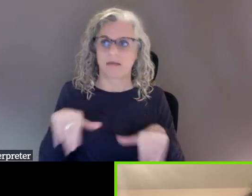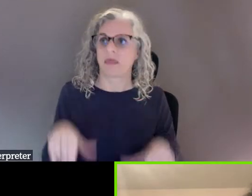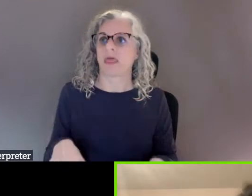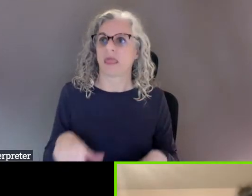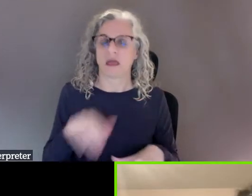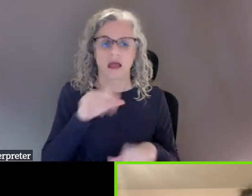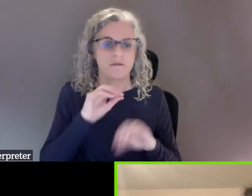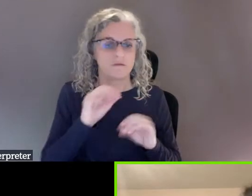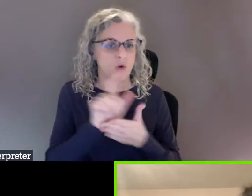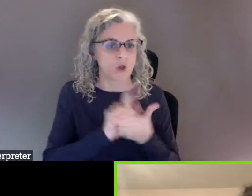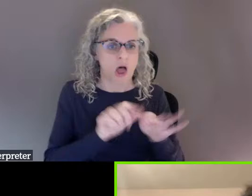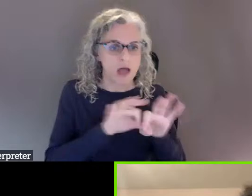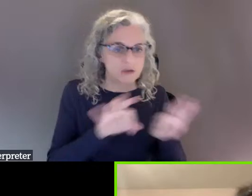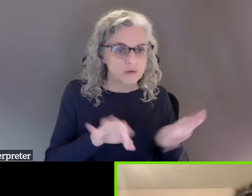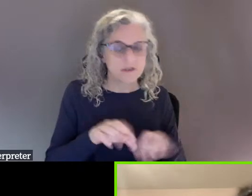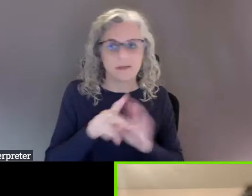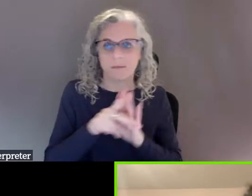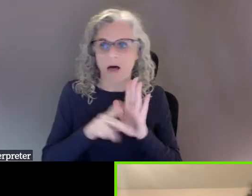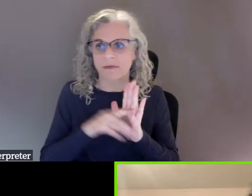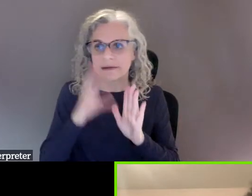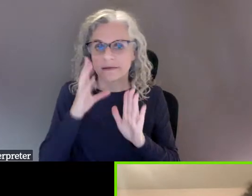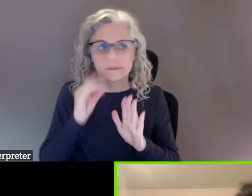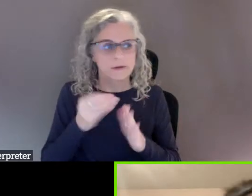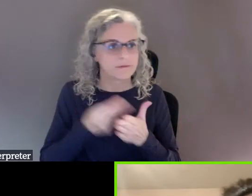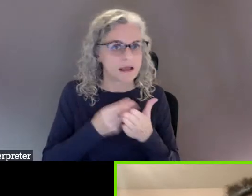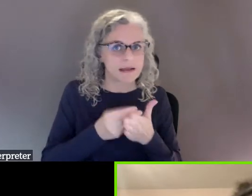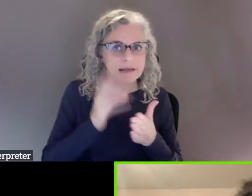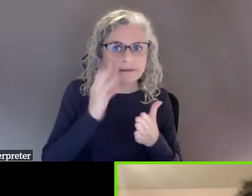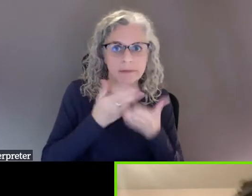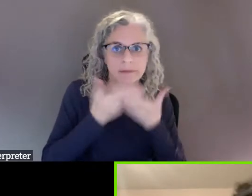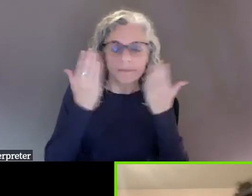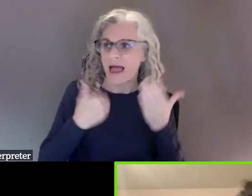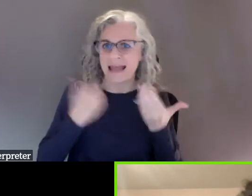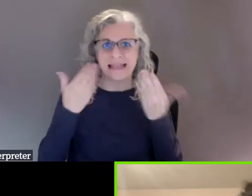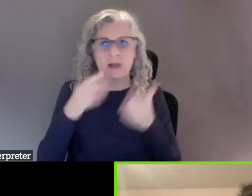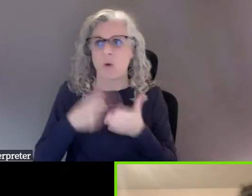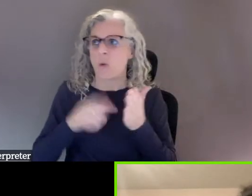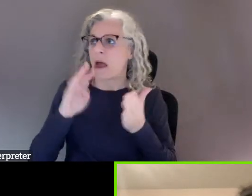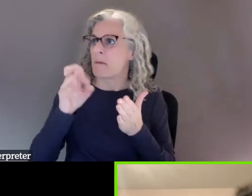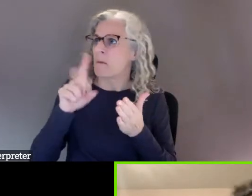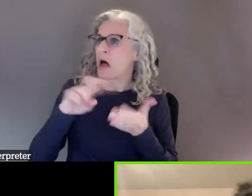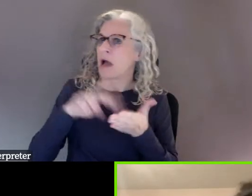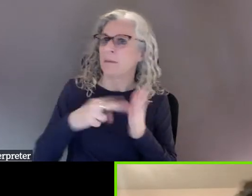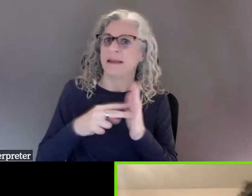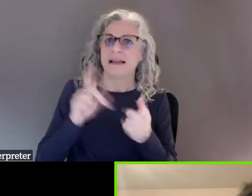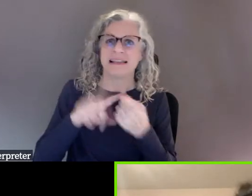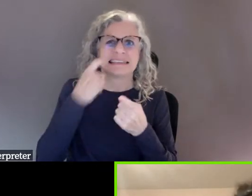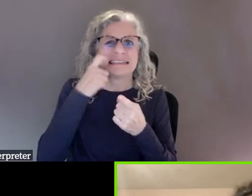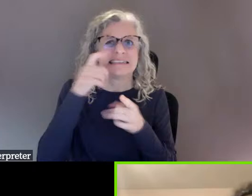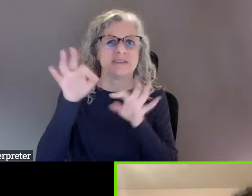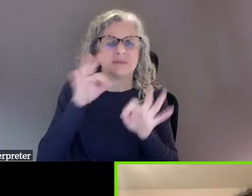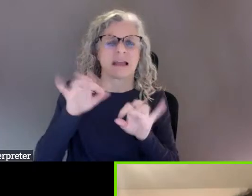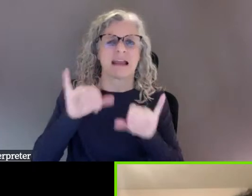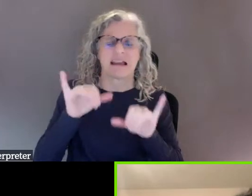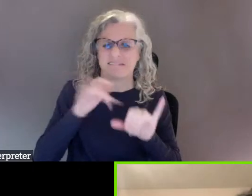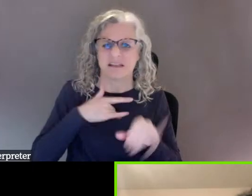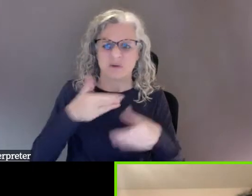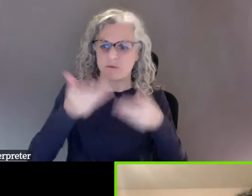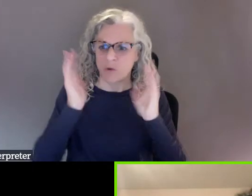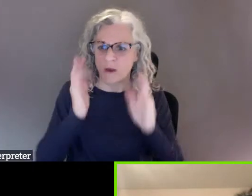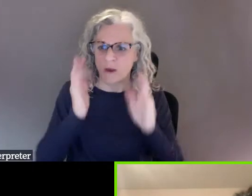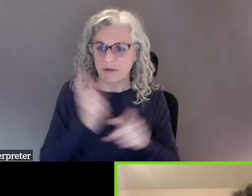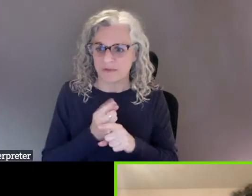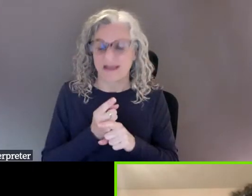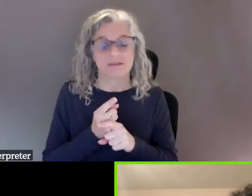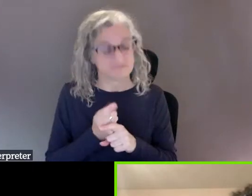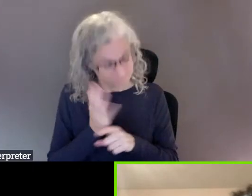policy experience or finance experience. I didn't even know what a bond was until you guys just started talking about it. That seems really overwhelming. But one of the